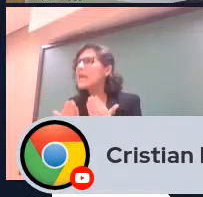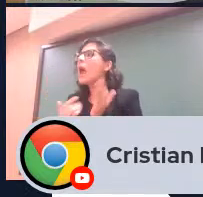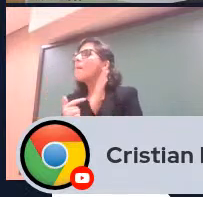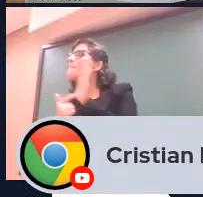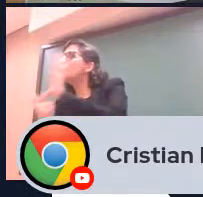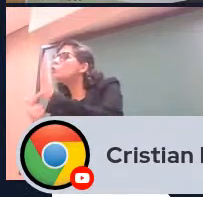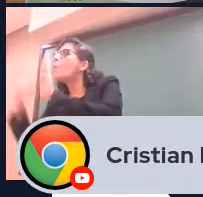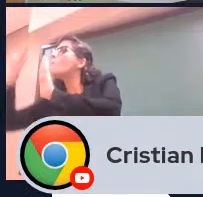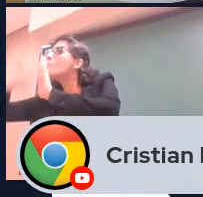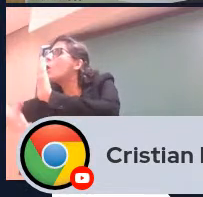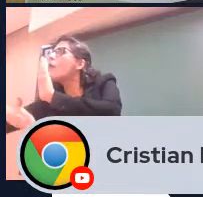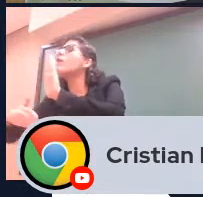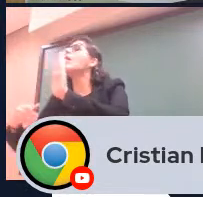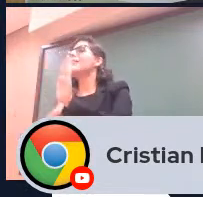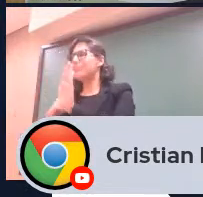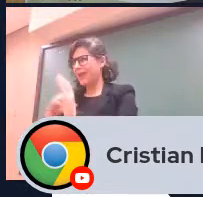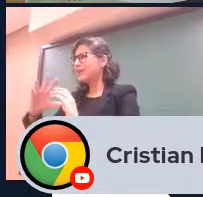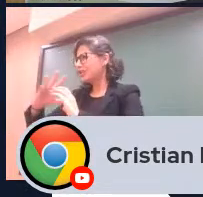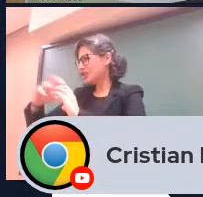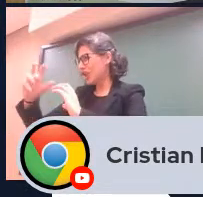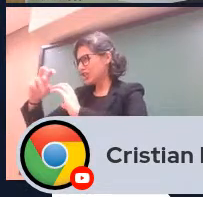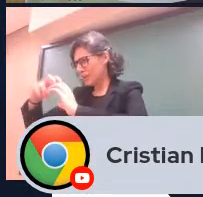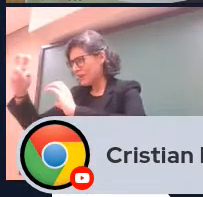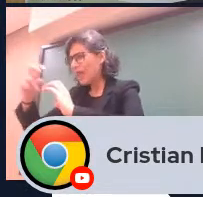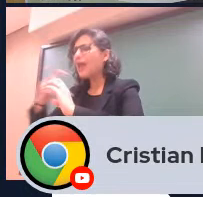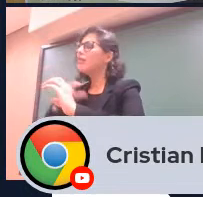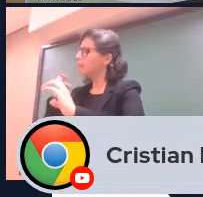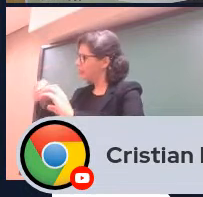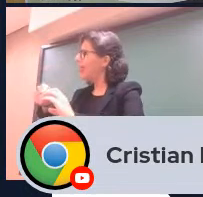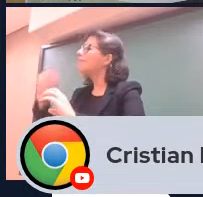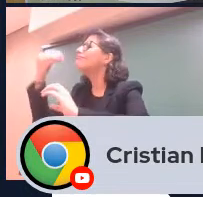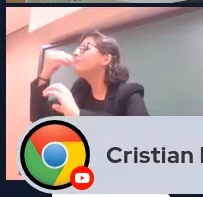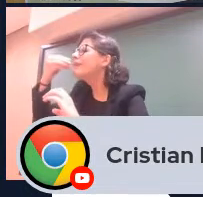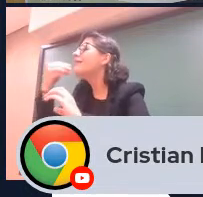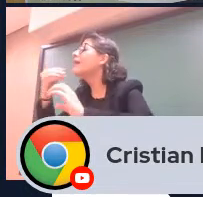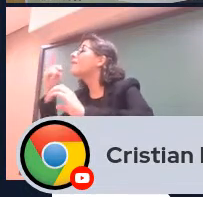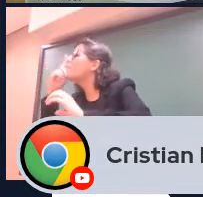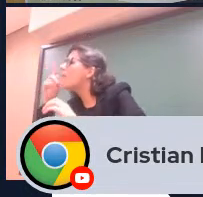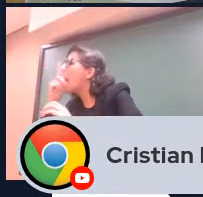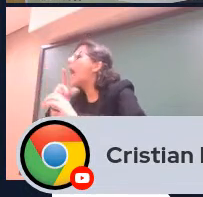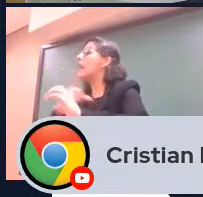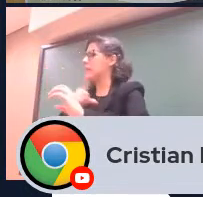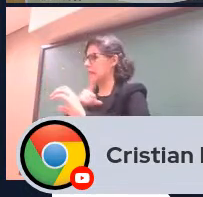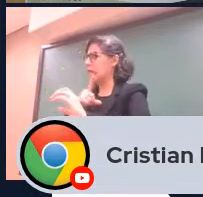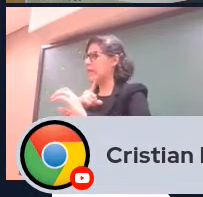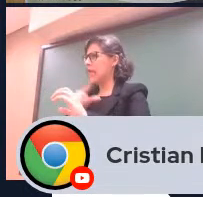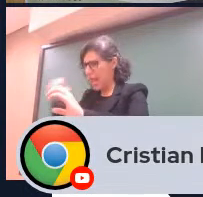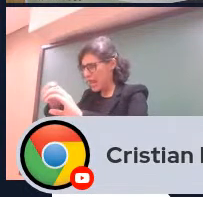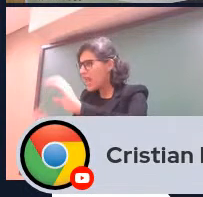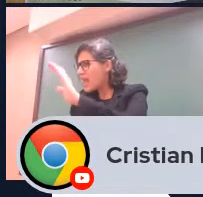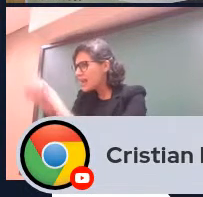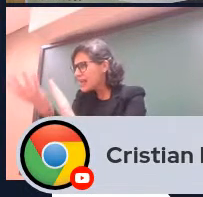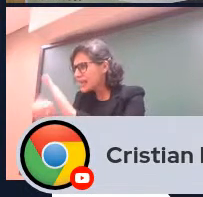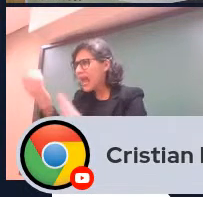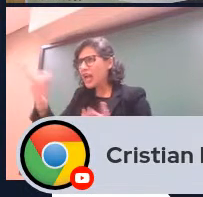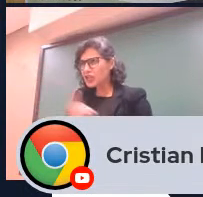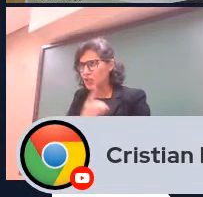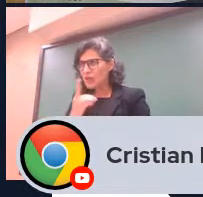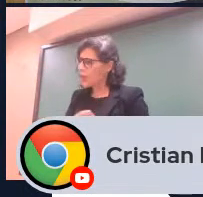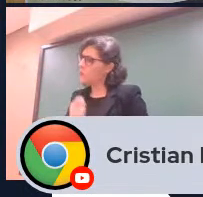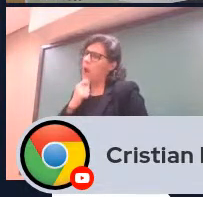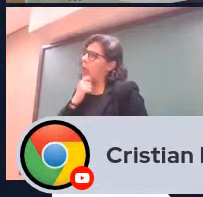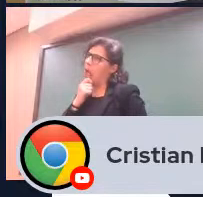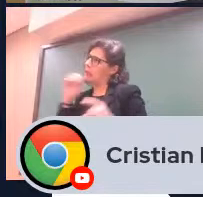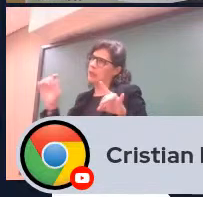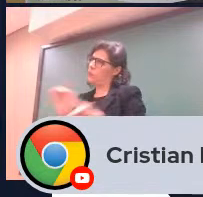to see the weaknesses basically of ChatGPT and still make an impact if we want to make dictionaries. That was Wendy Nichols. Number 9